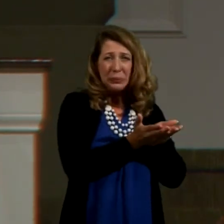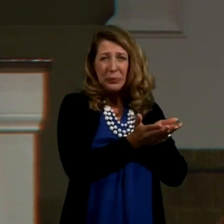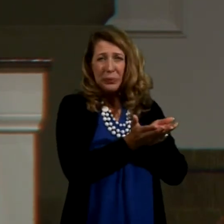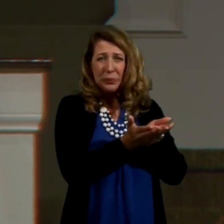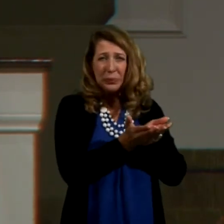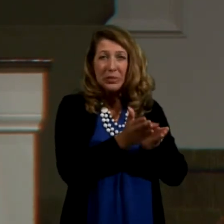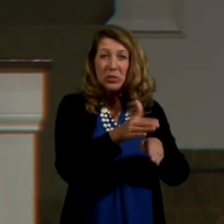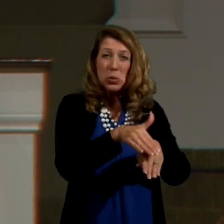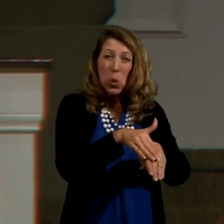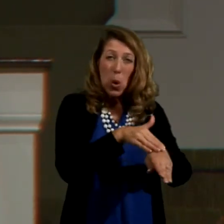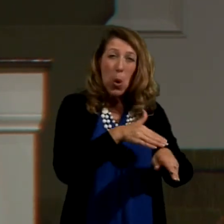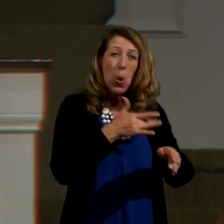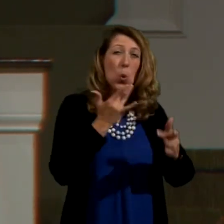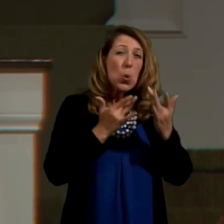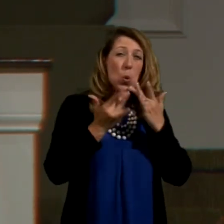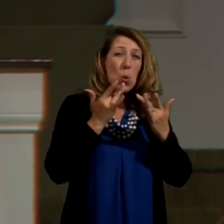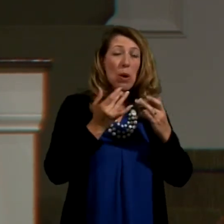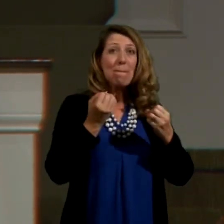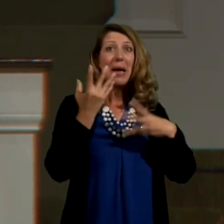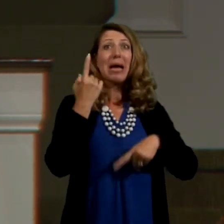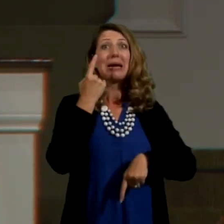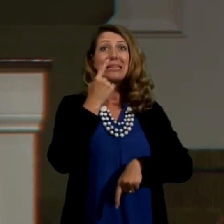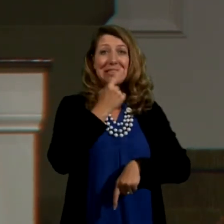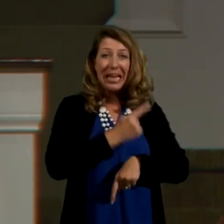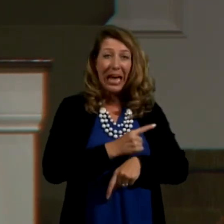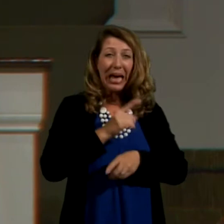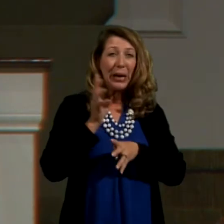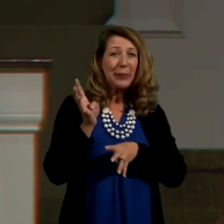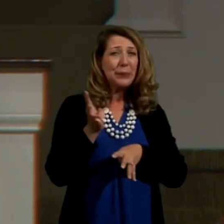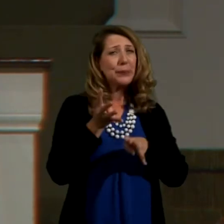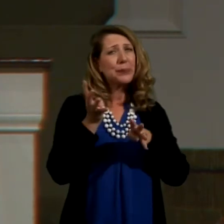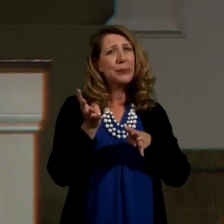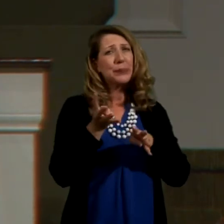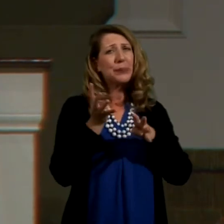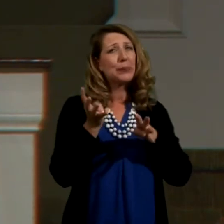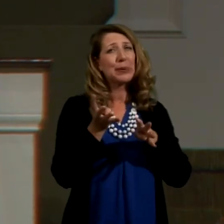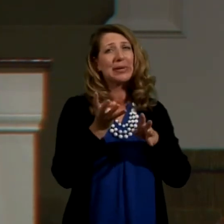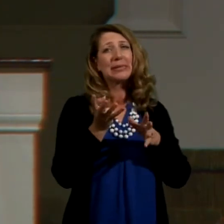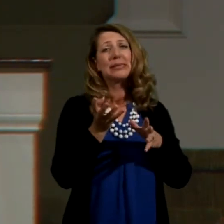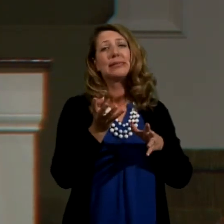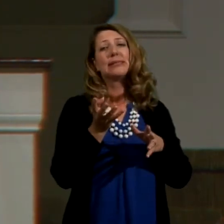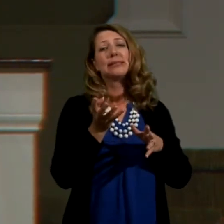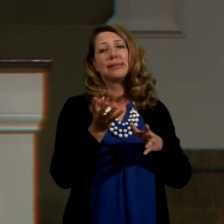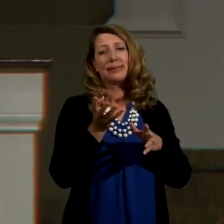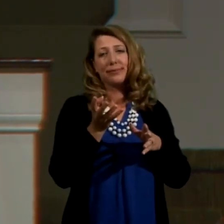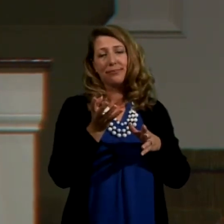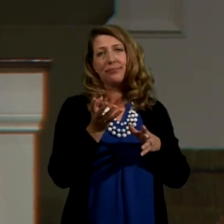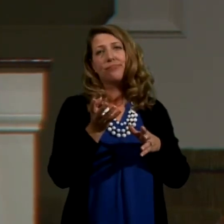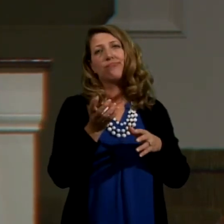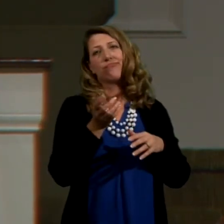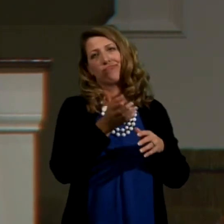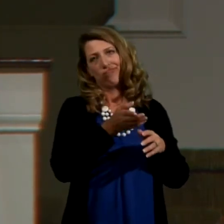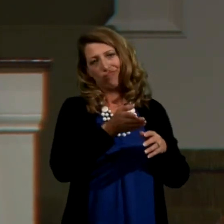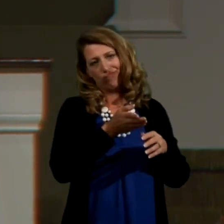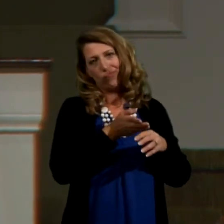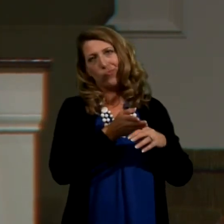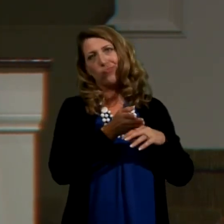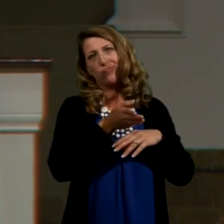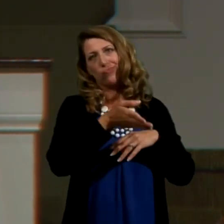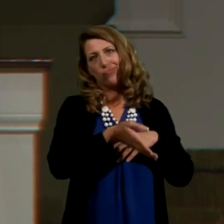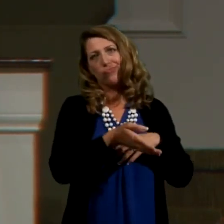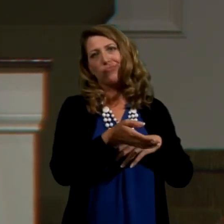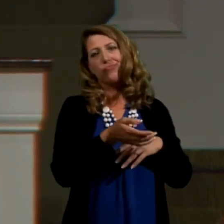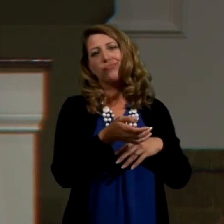days and scarce were come over against Cnidus, the wind not suffering us, sailed under Crete over